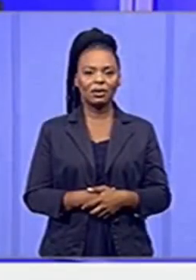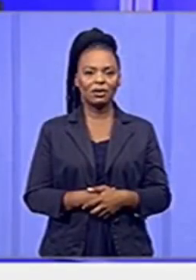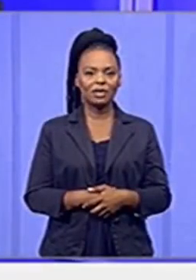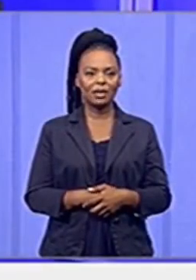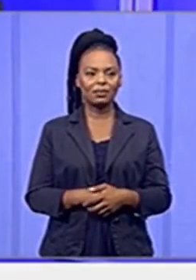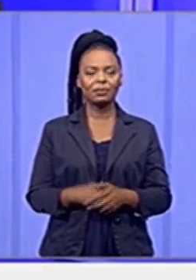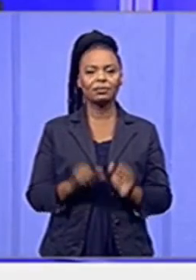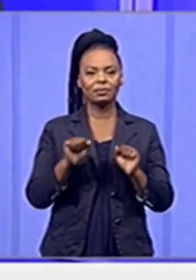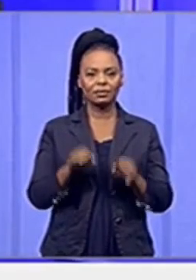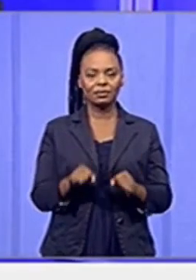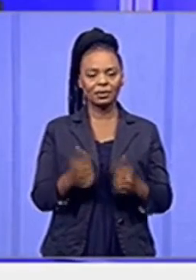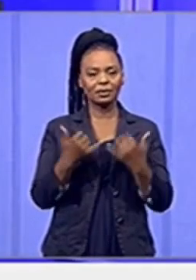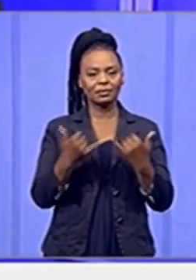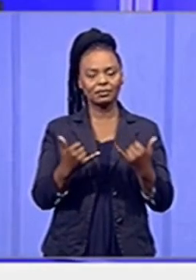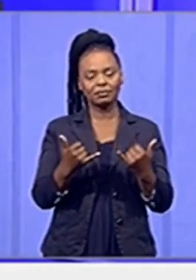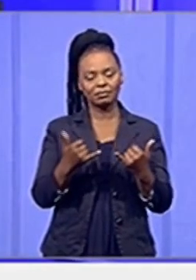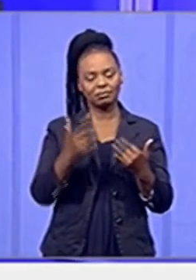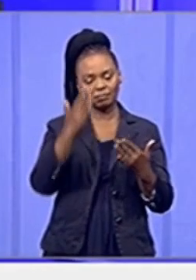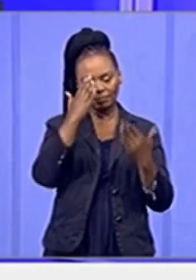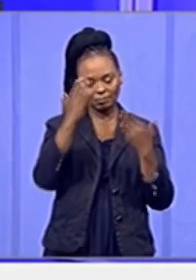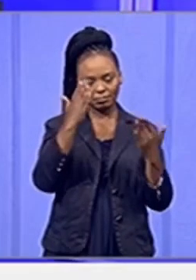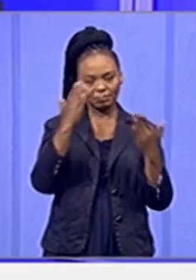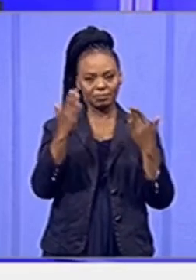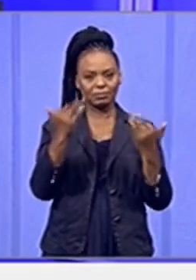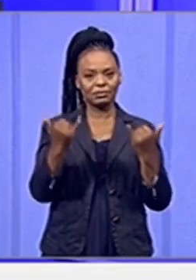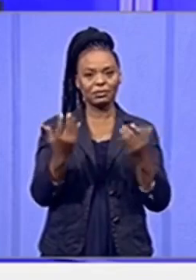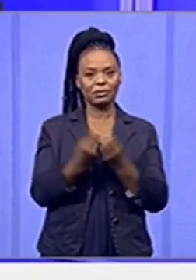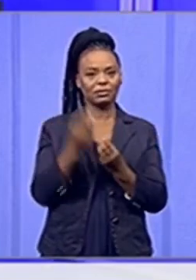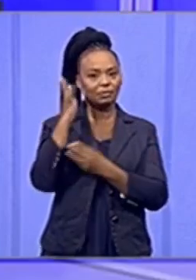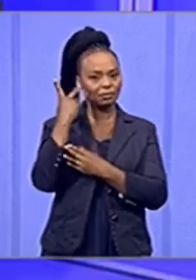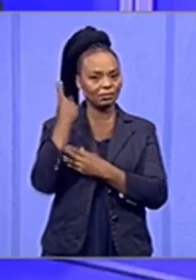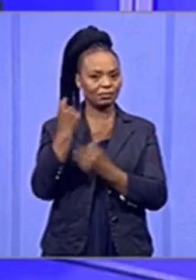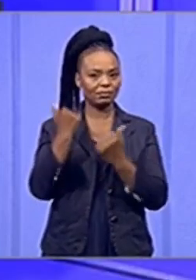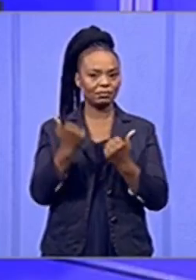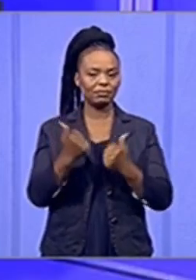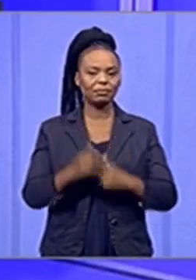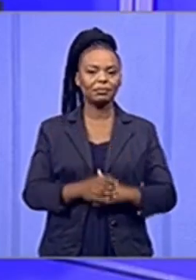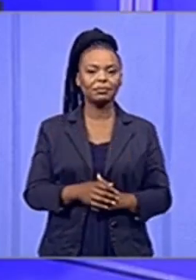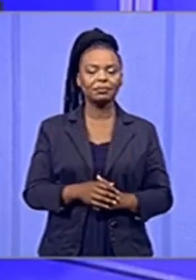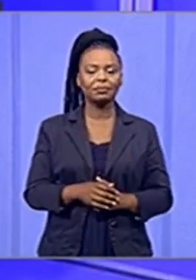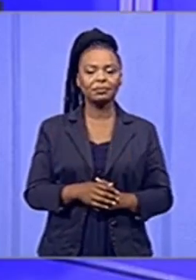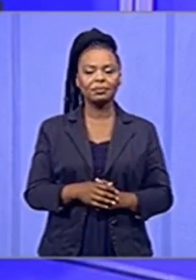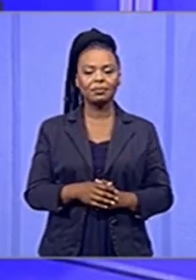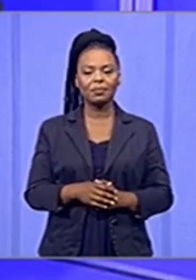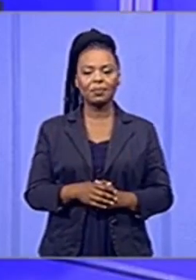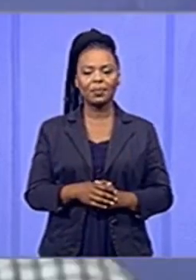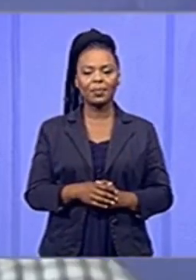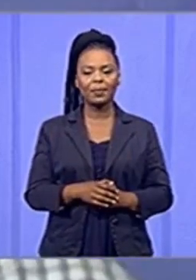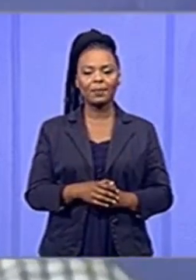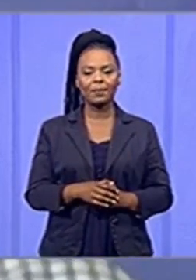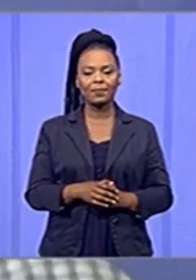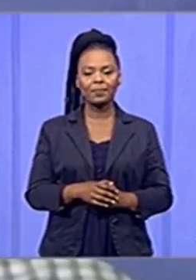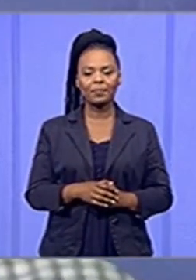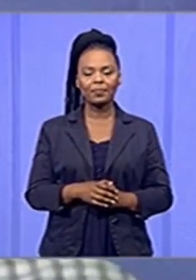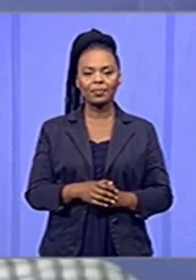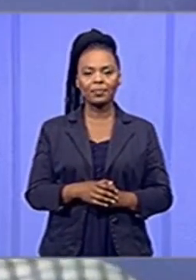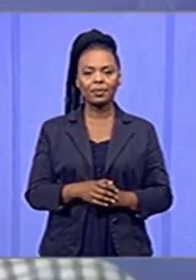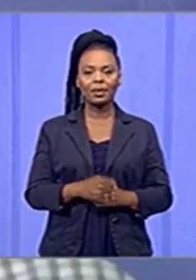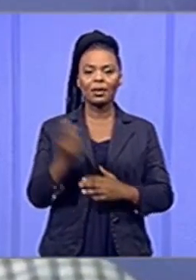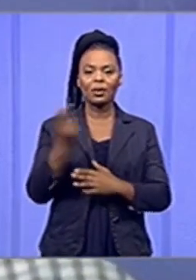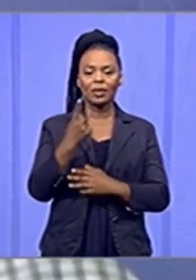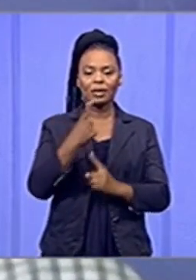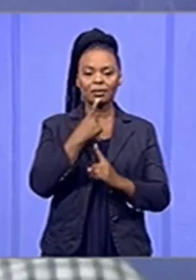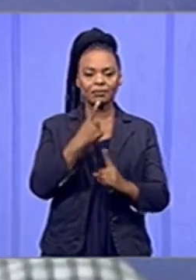Dumela mohira o mara taba tsa Sesotho ke mo le Triforce Ntsolengwe pele re qala ka dihlotsa ditaba. We've also said to